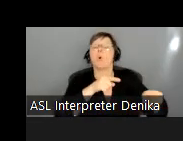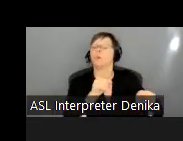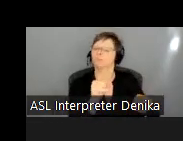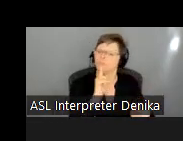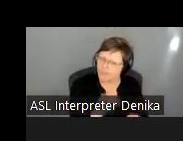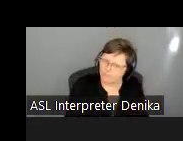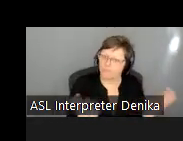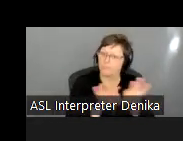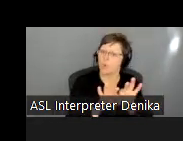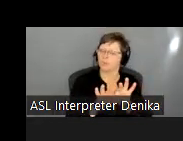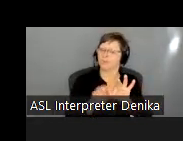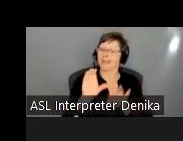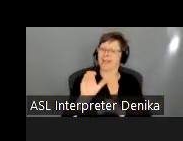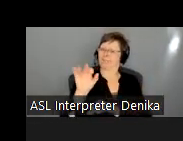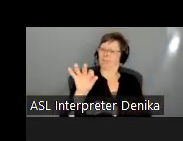local police.